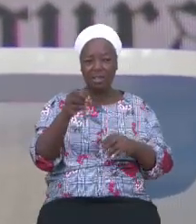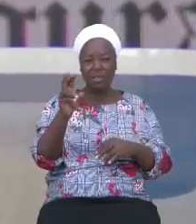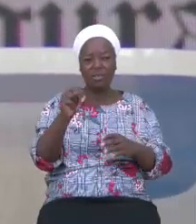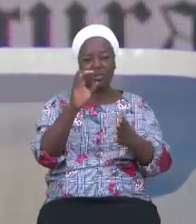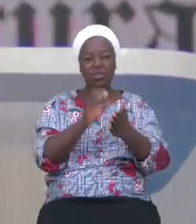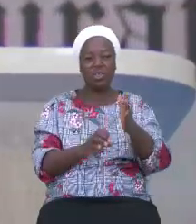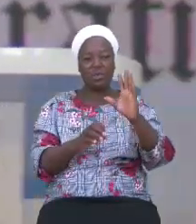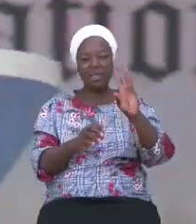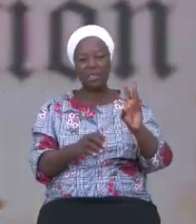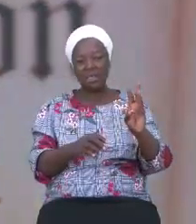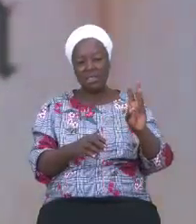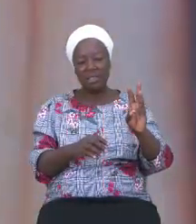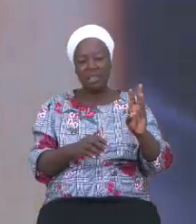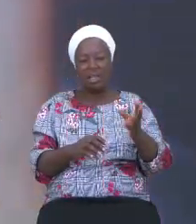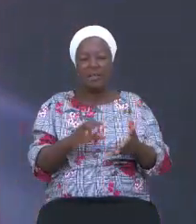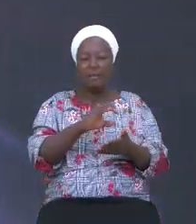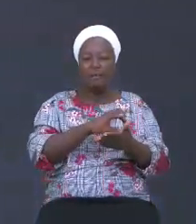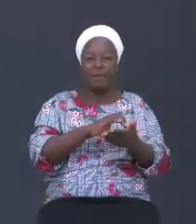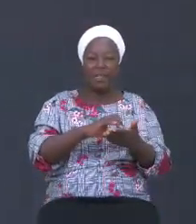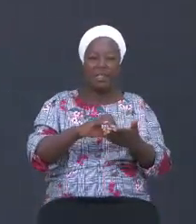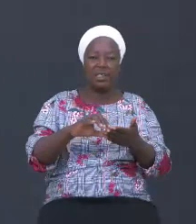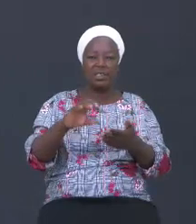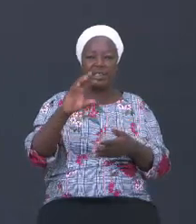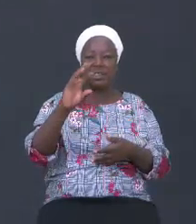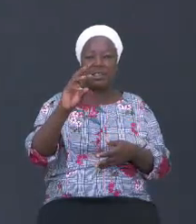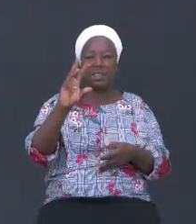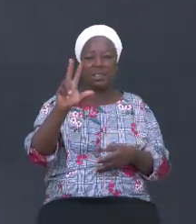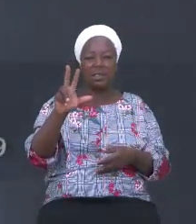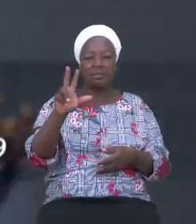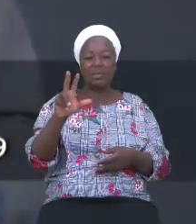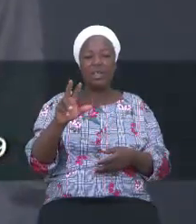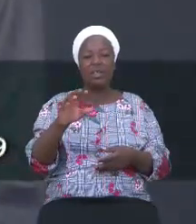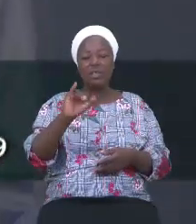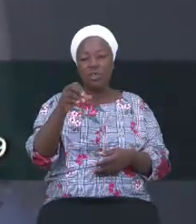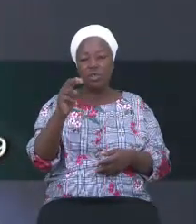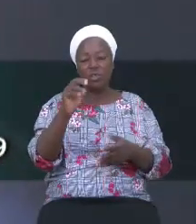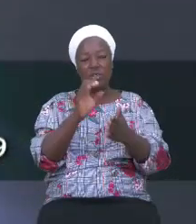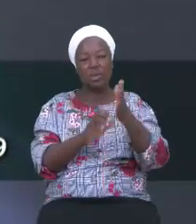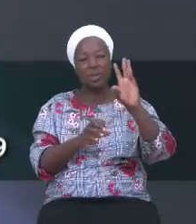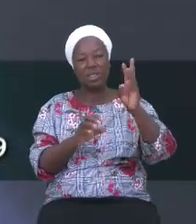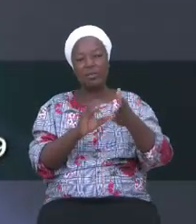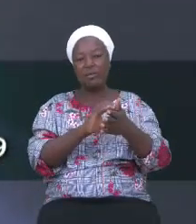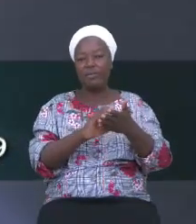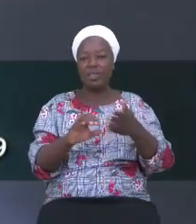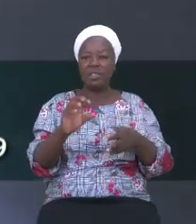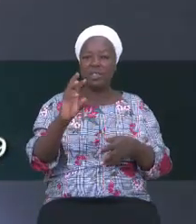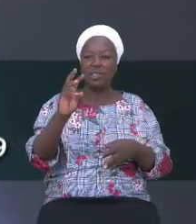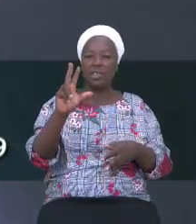chapter 6, reading from verse 63, John chapter 6, reading from